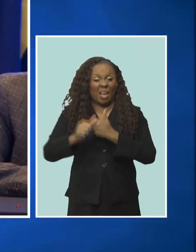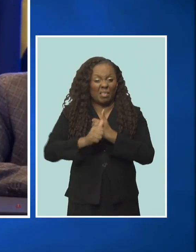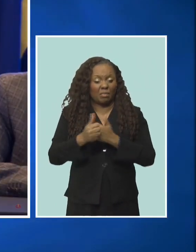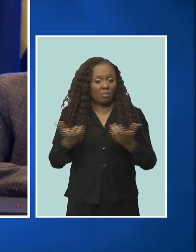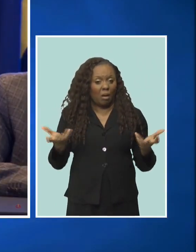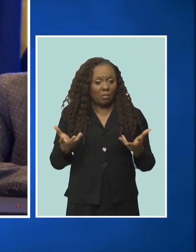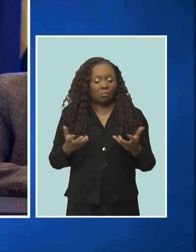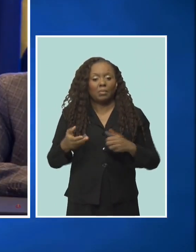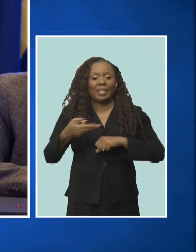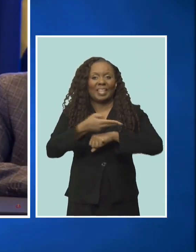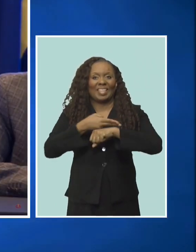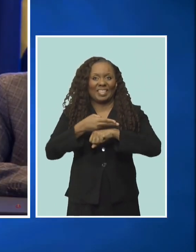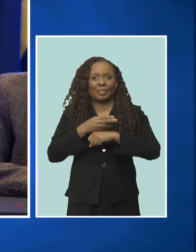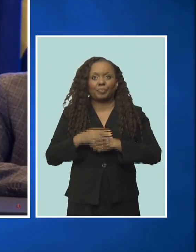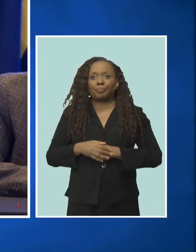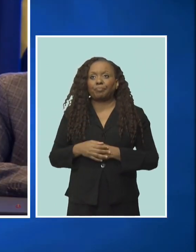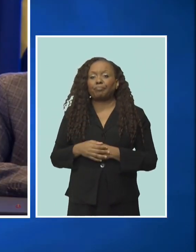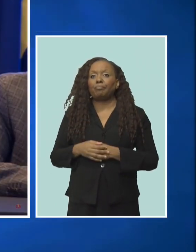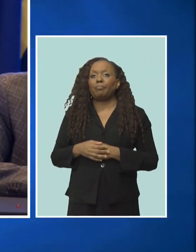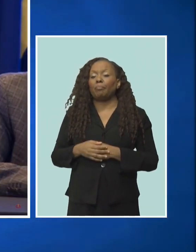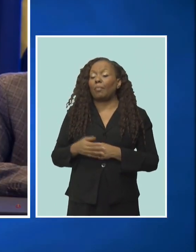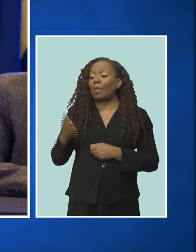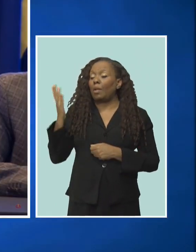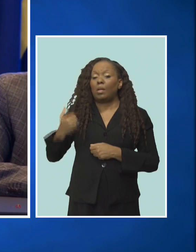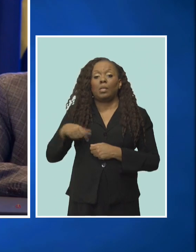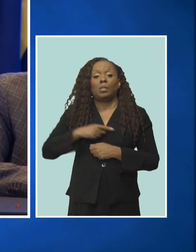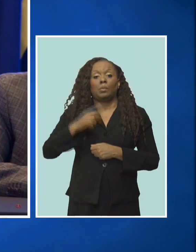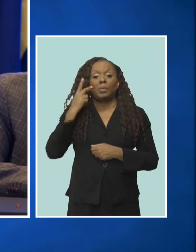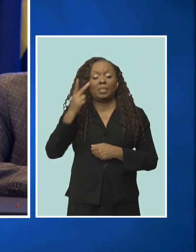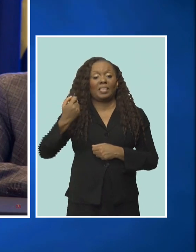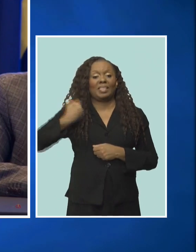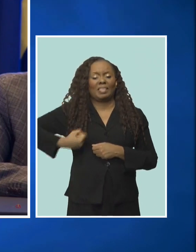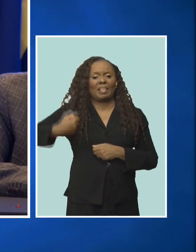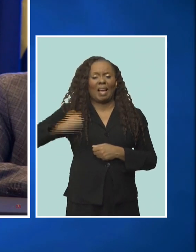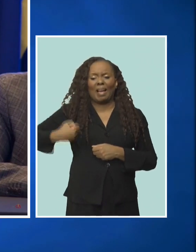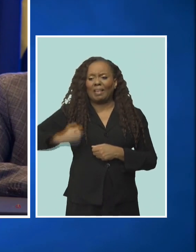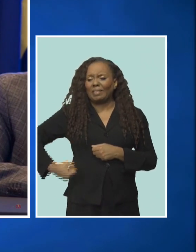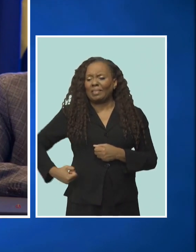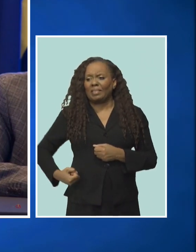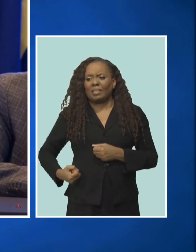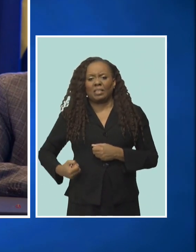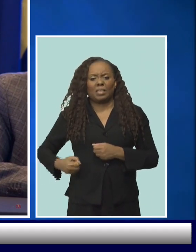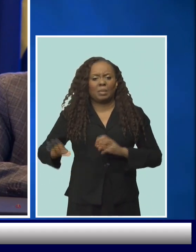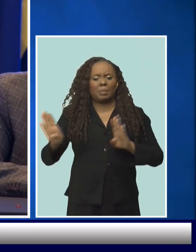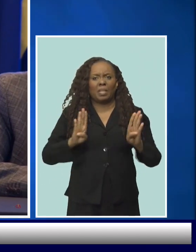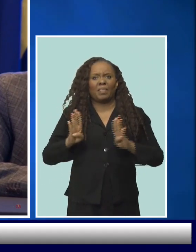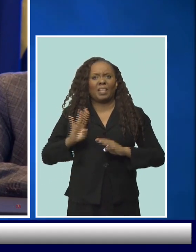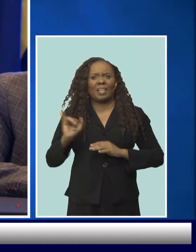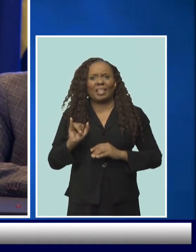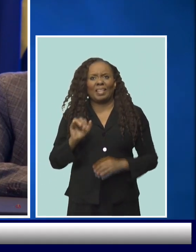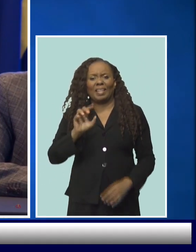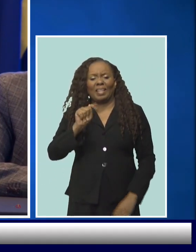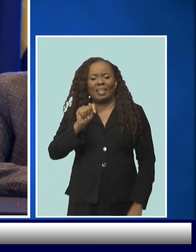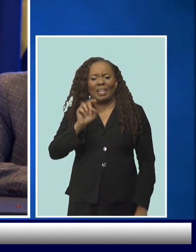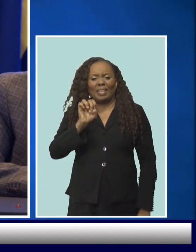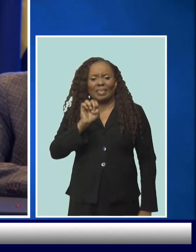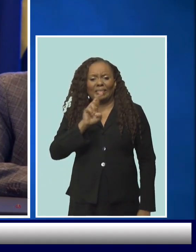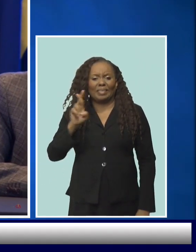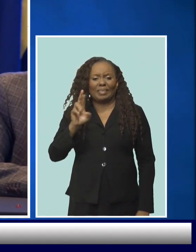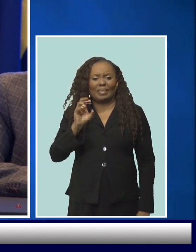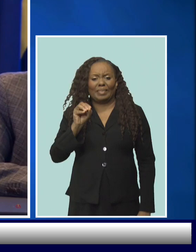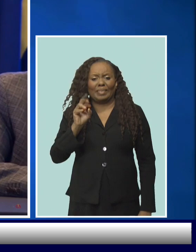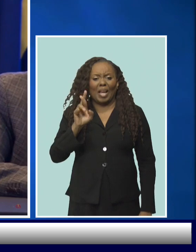gangs acting in ways and committing acts that can only be described as acts of terror. And therefore, I have